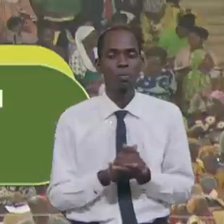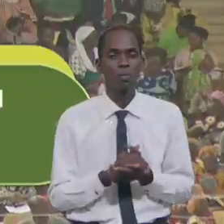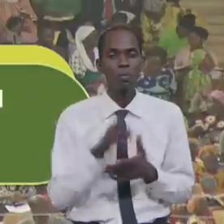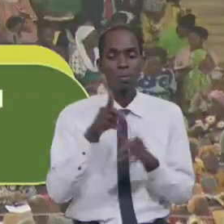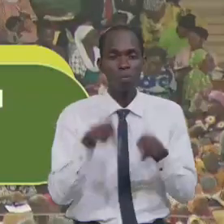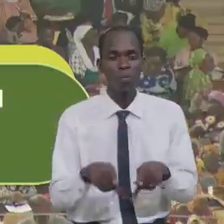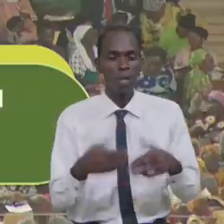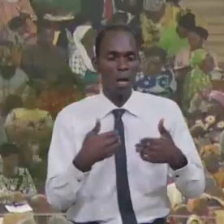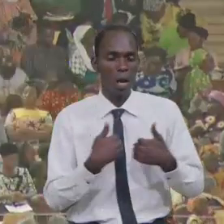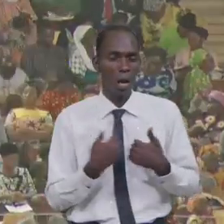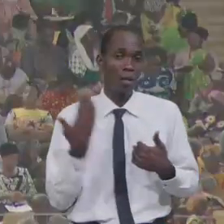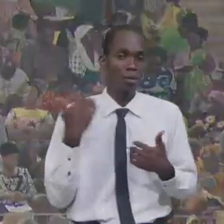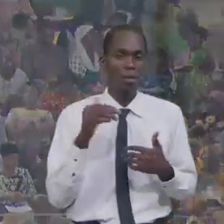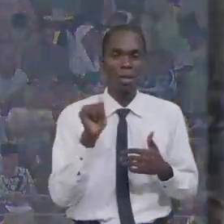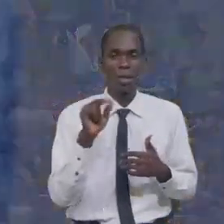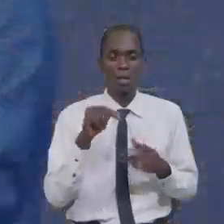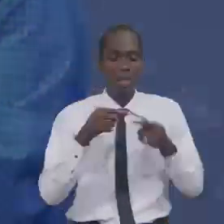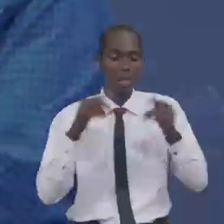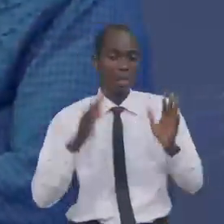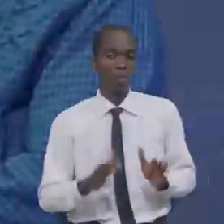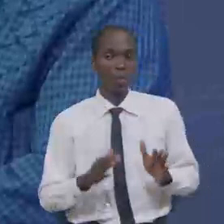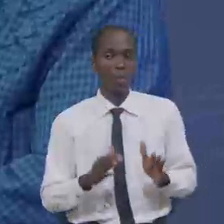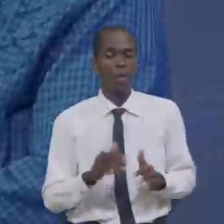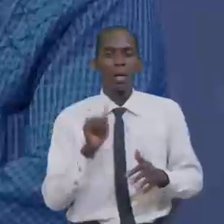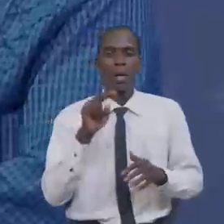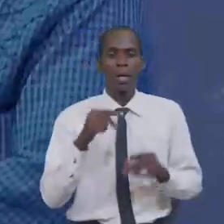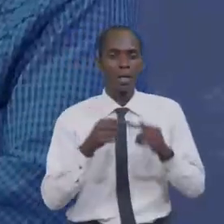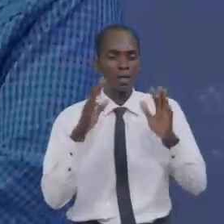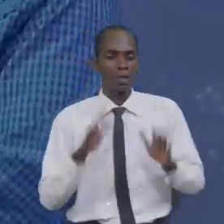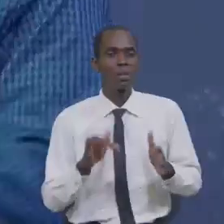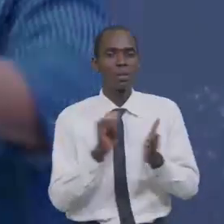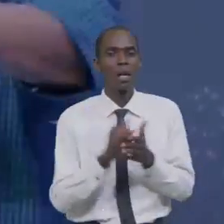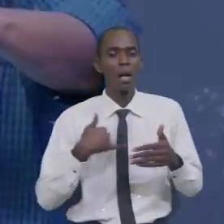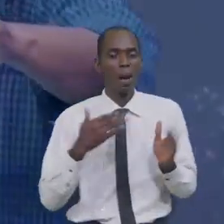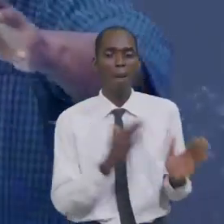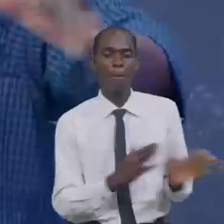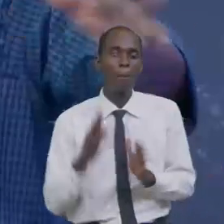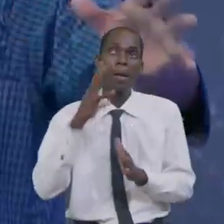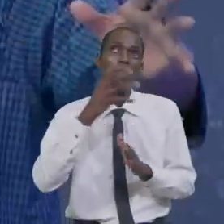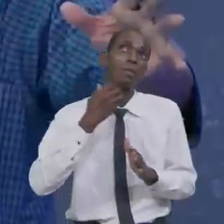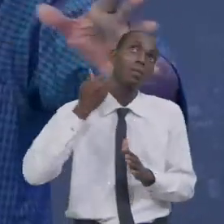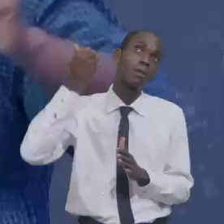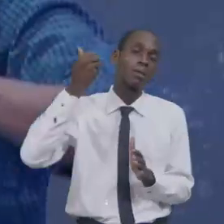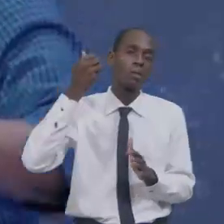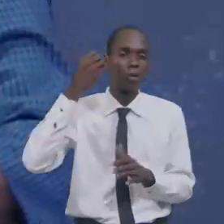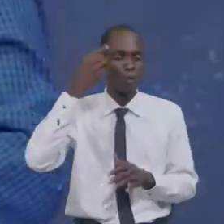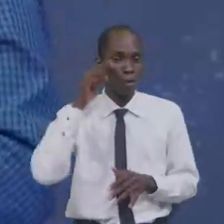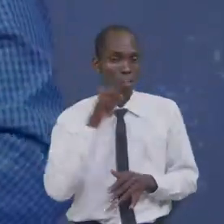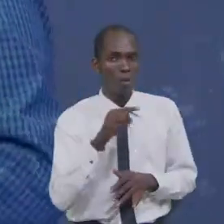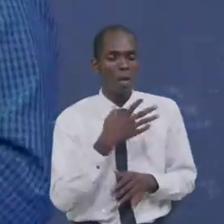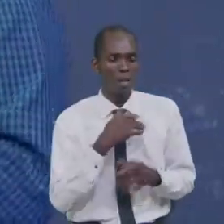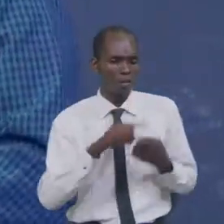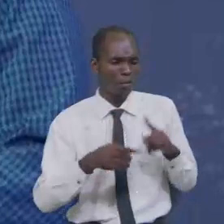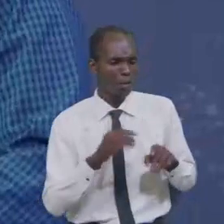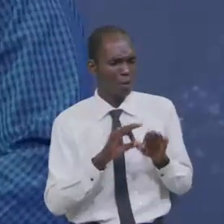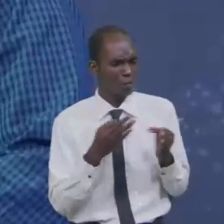enemy. An enemy that set gallows for him. And his friends and family, they said, go